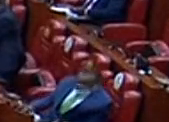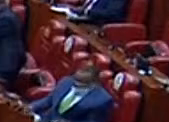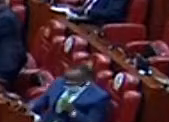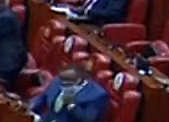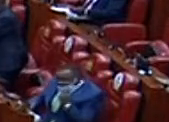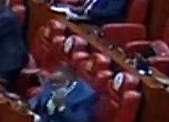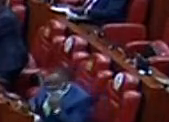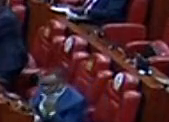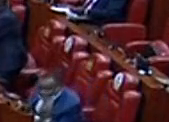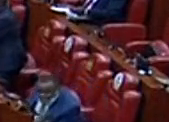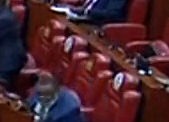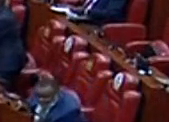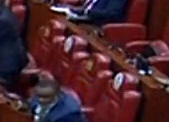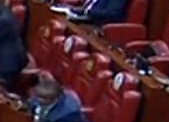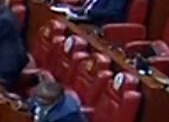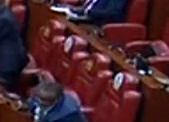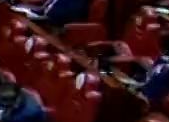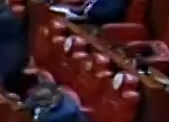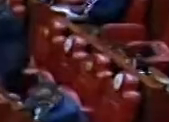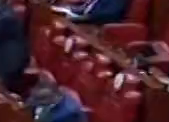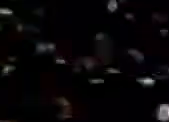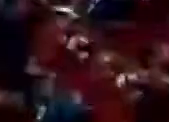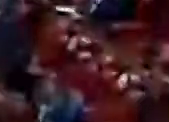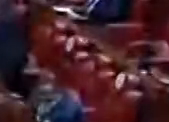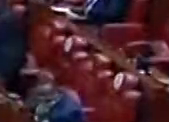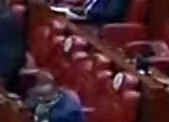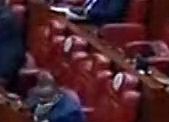for that particular moment to stabilize our economy.